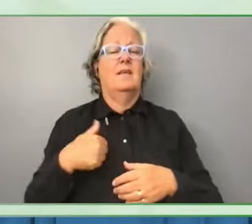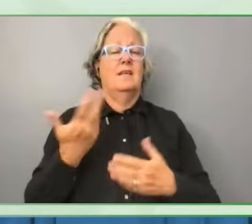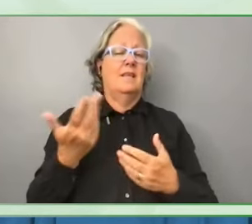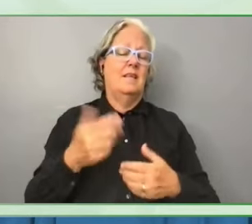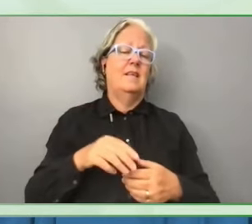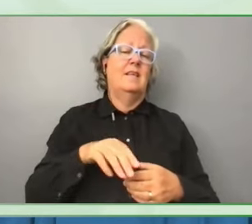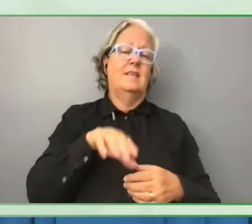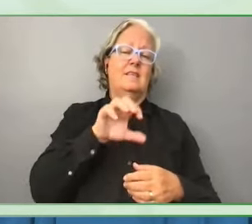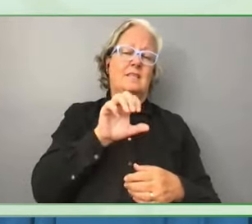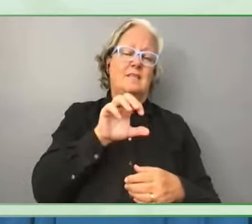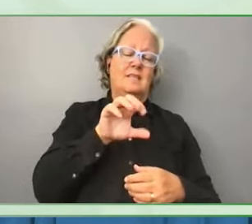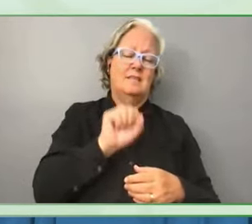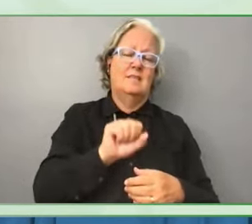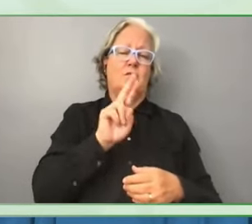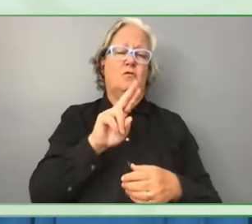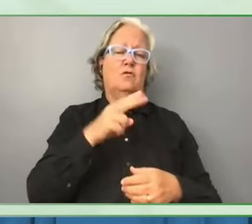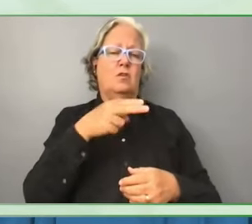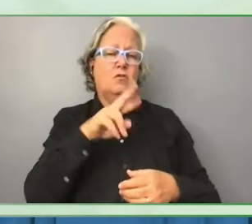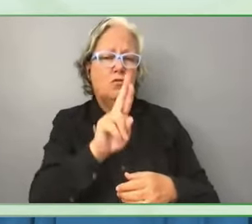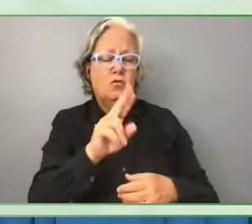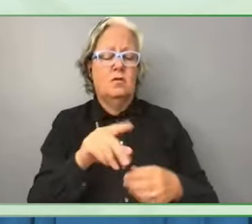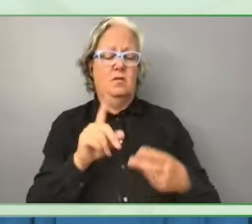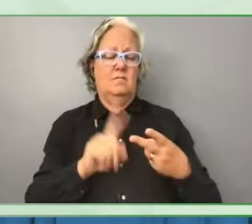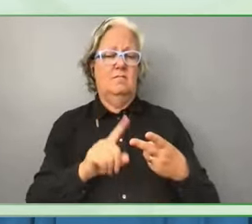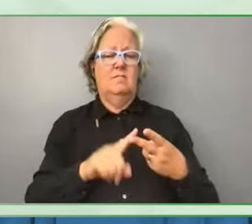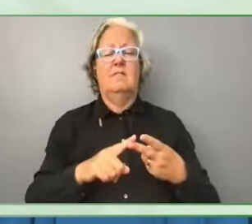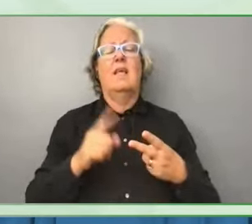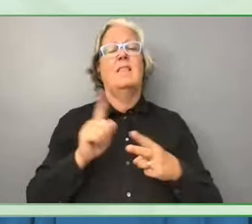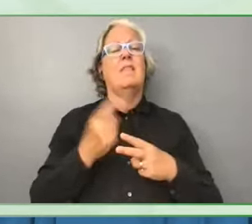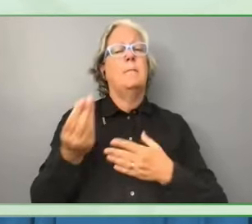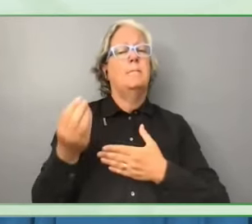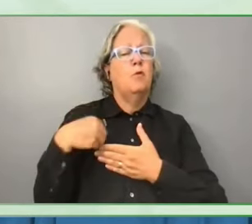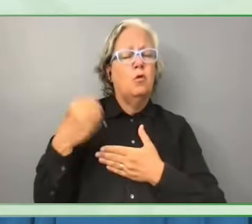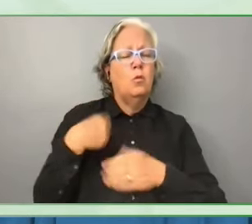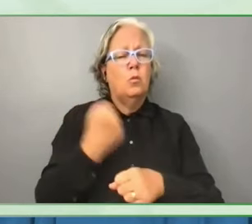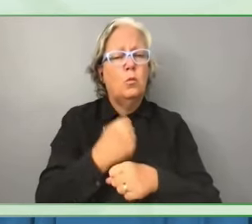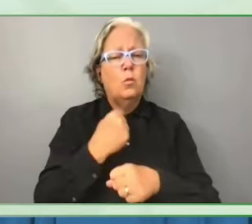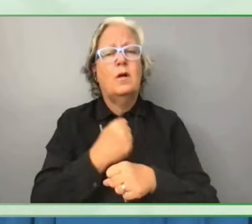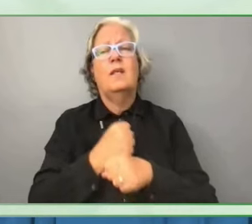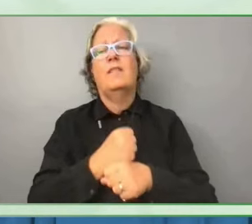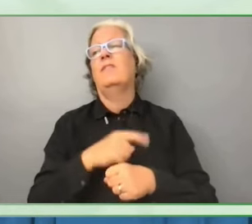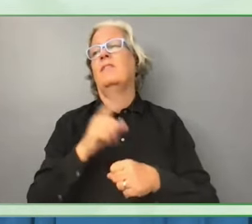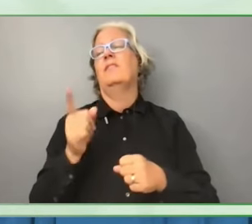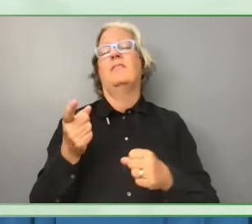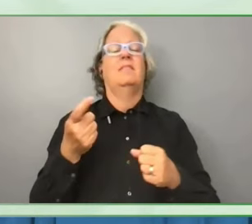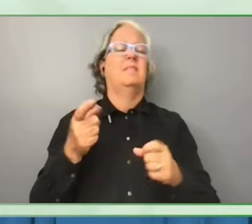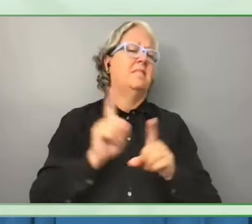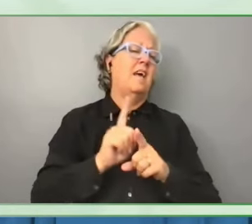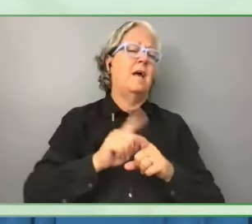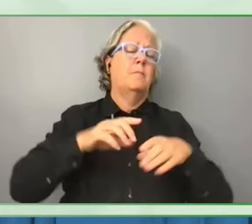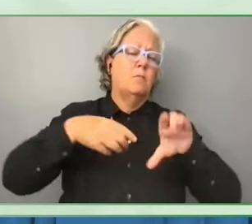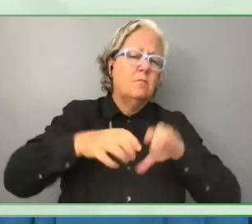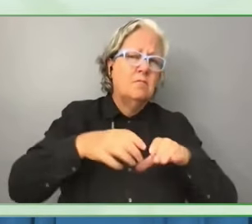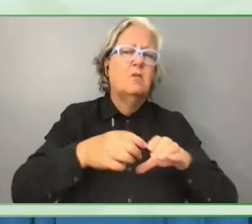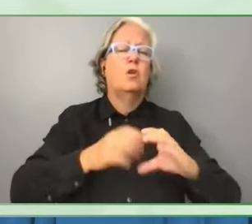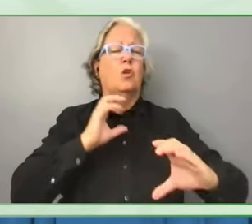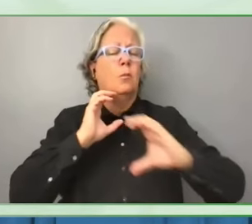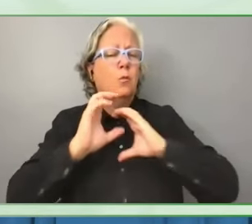rights, livelihoods, education, transport, and communication and rehabilitation.